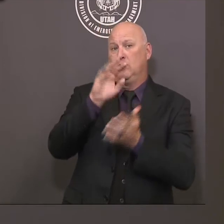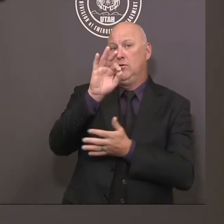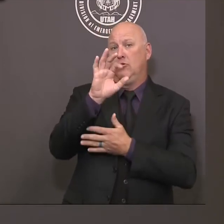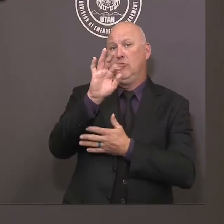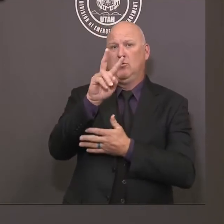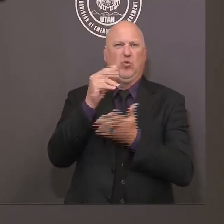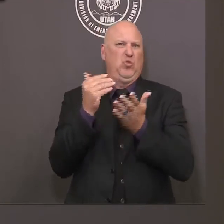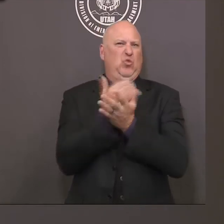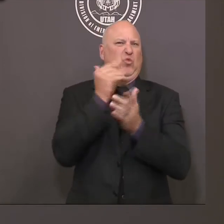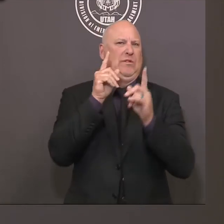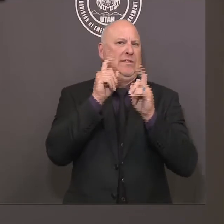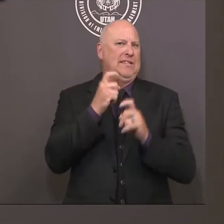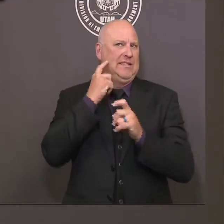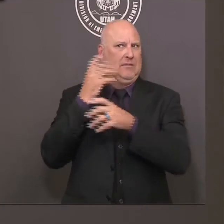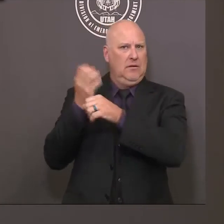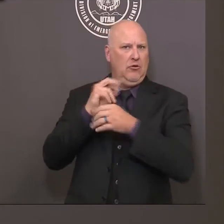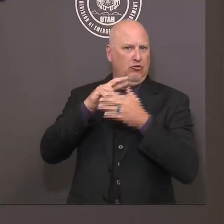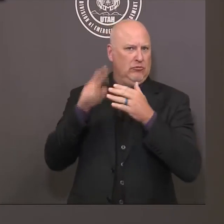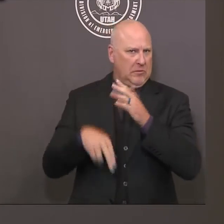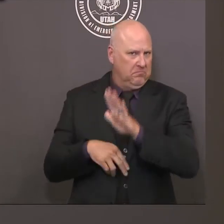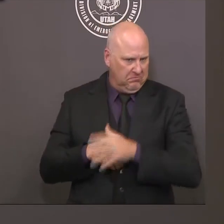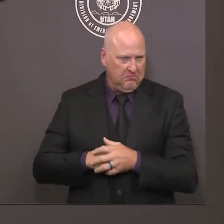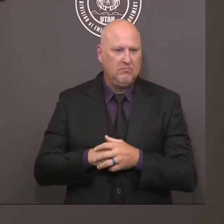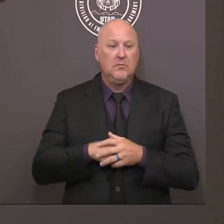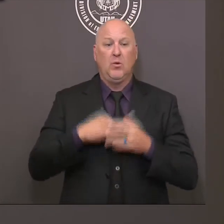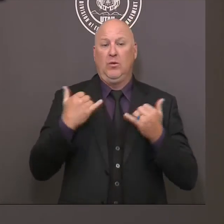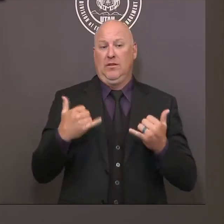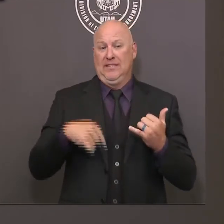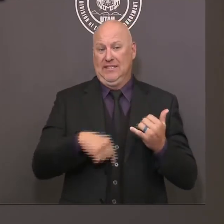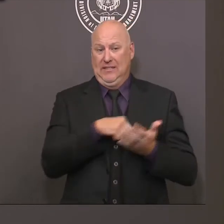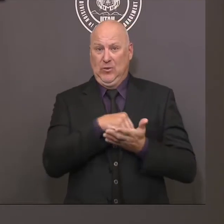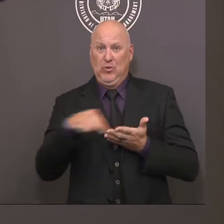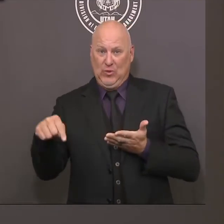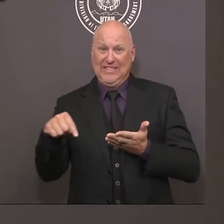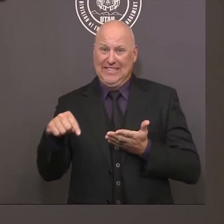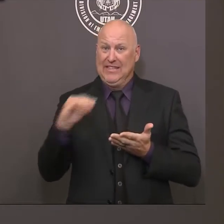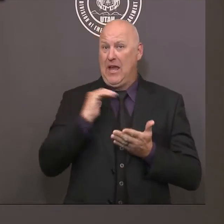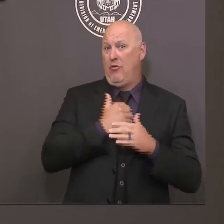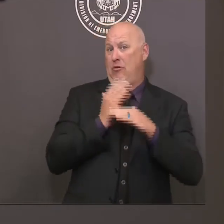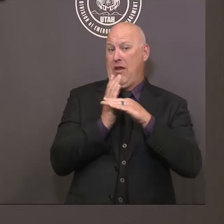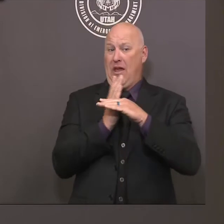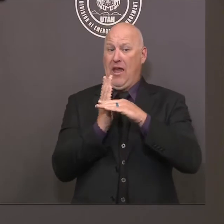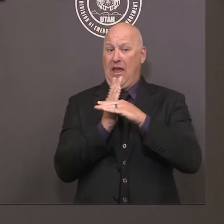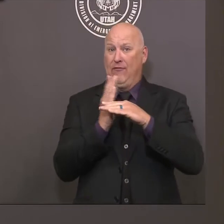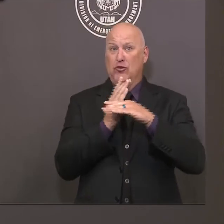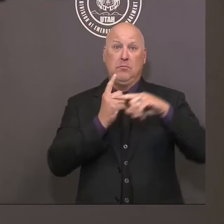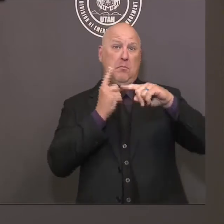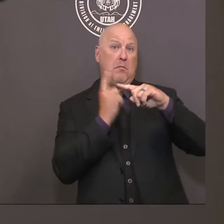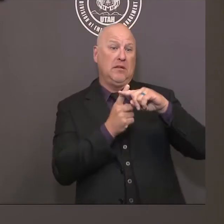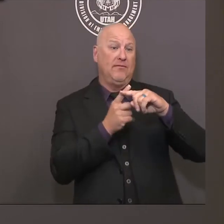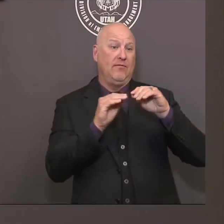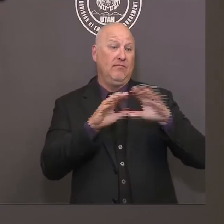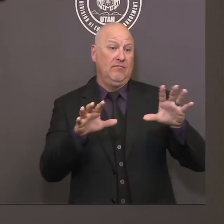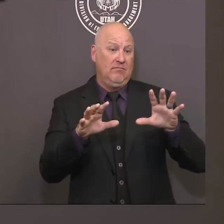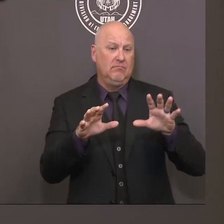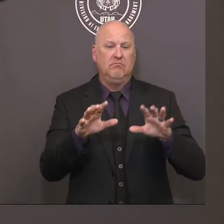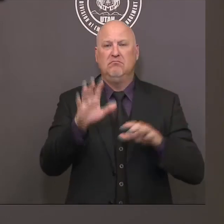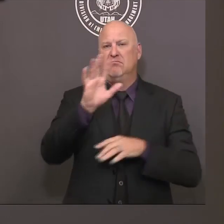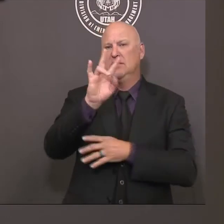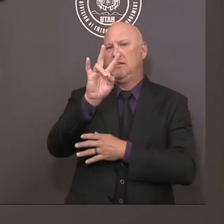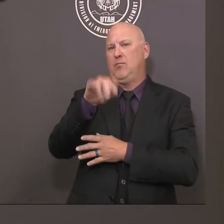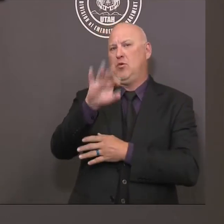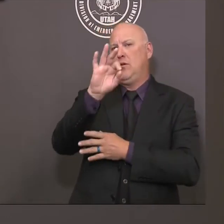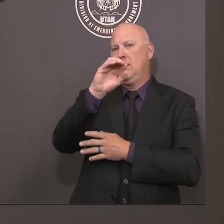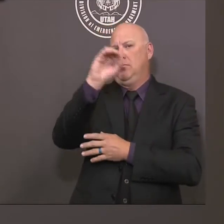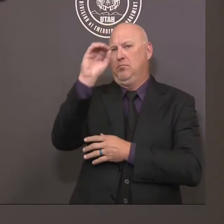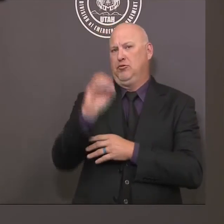This past week, we've had an average percent positive of 7.9% of everyone tested. That's down from 10% the week